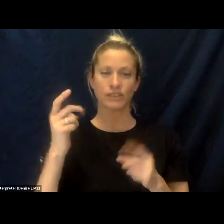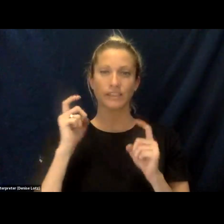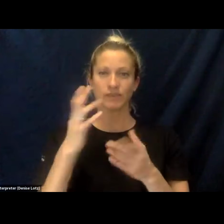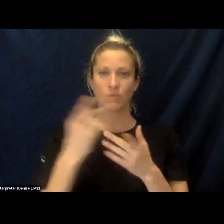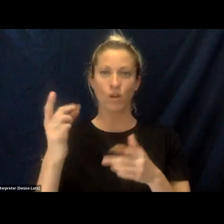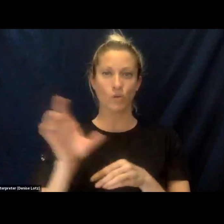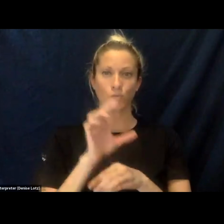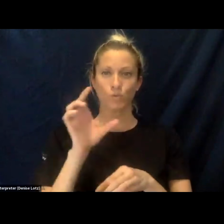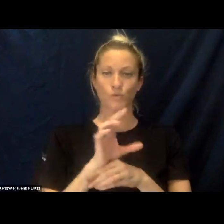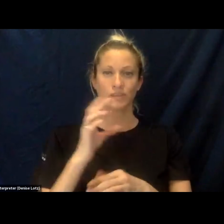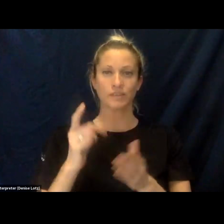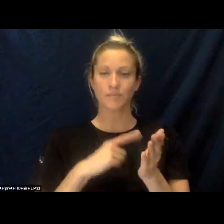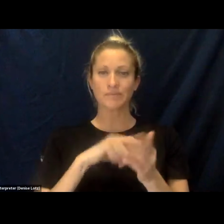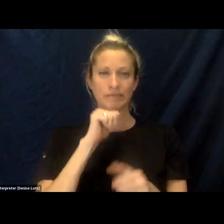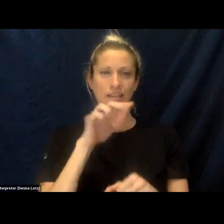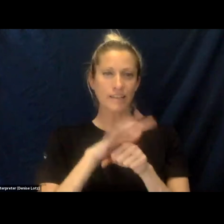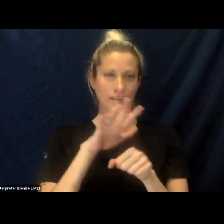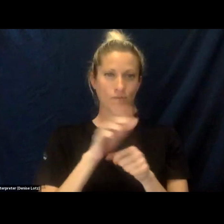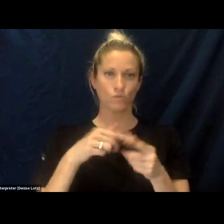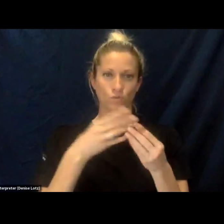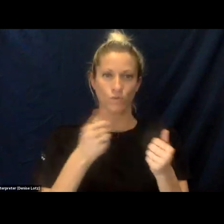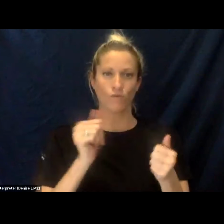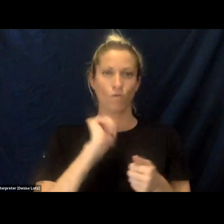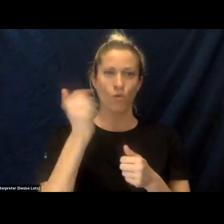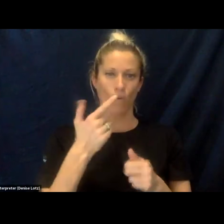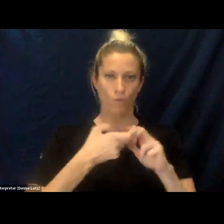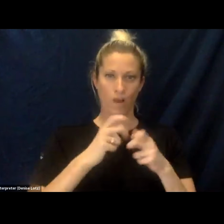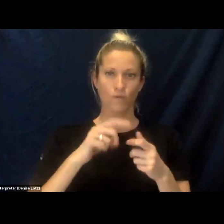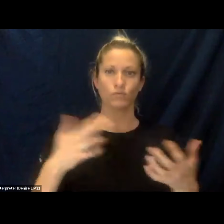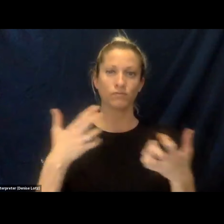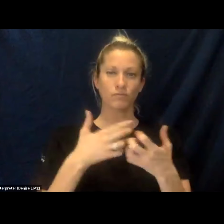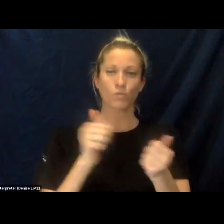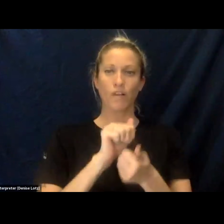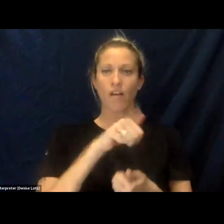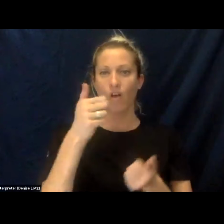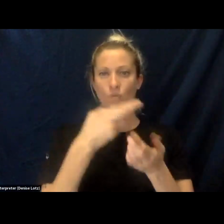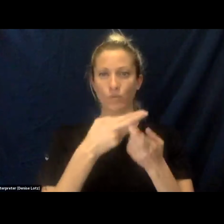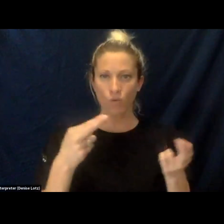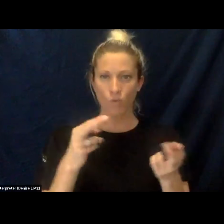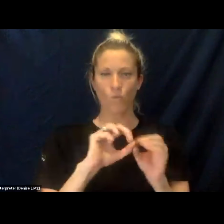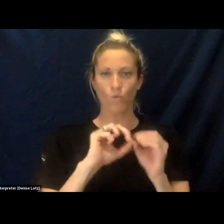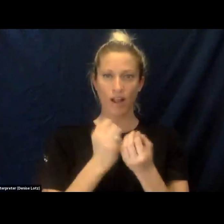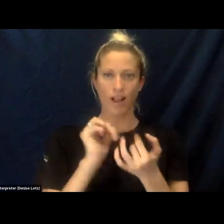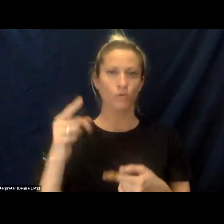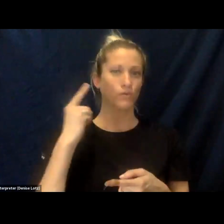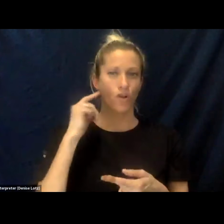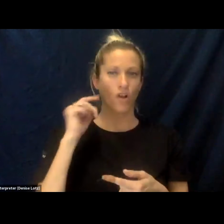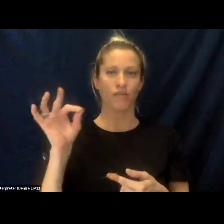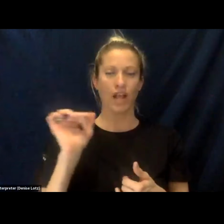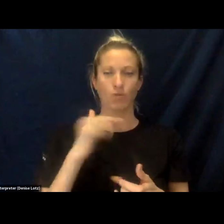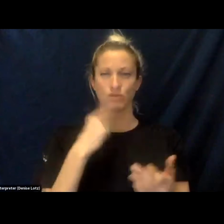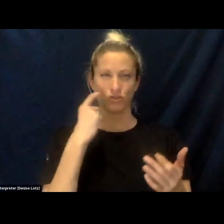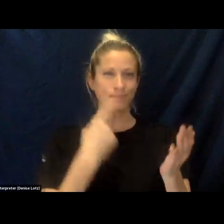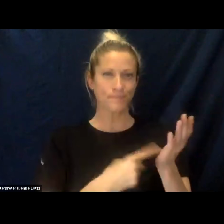computer really isn't enough to solve all of those problems. You have to pair that with other resources that other organizations that you just heard of just talked about.